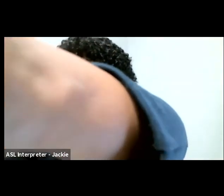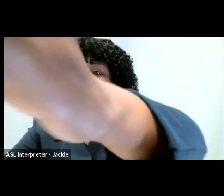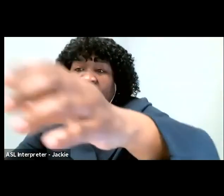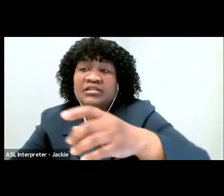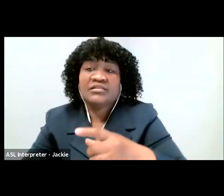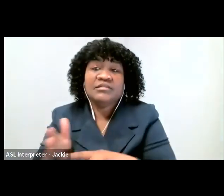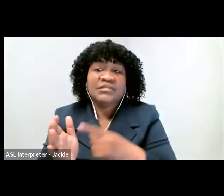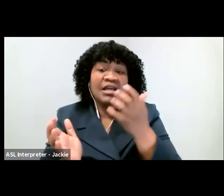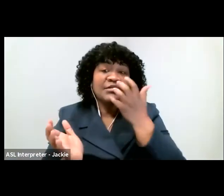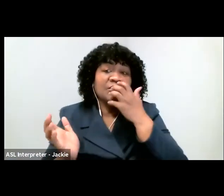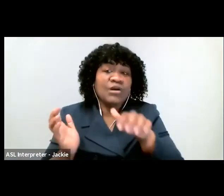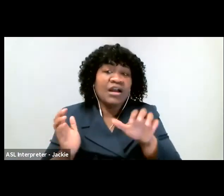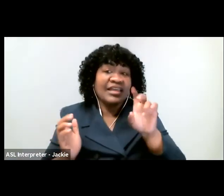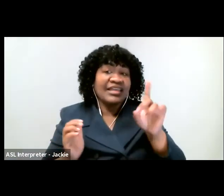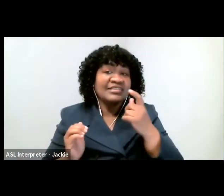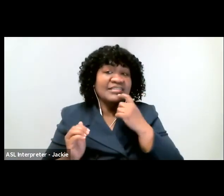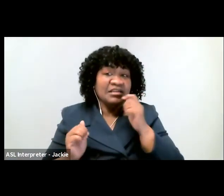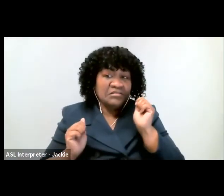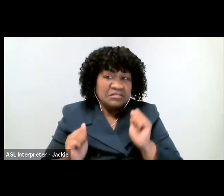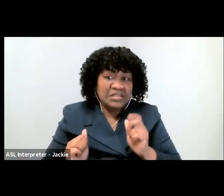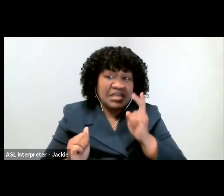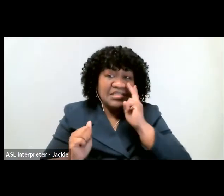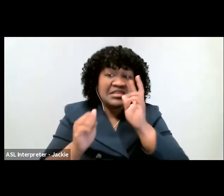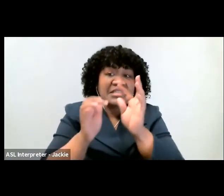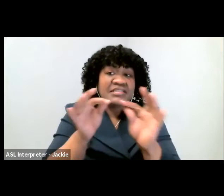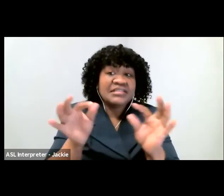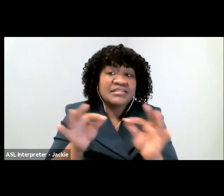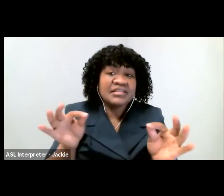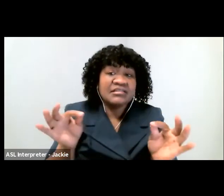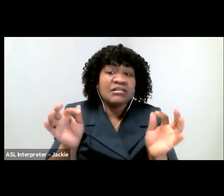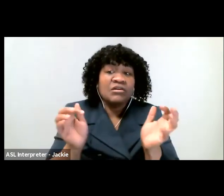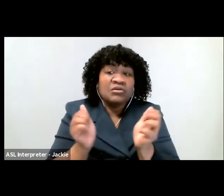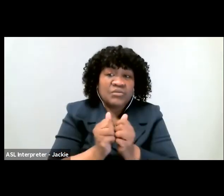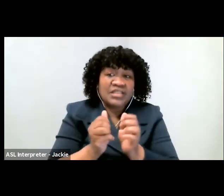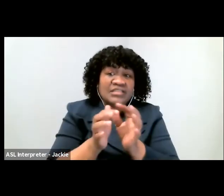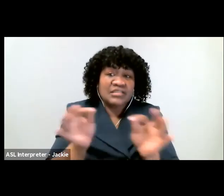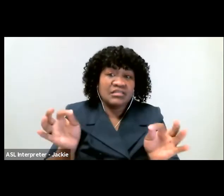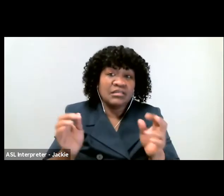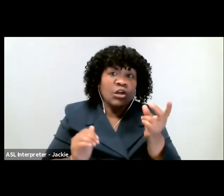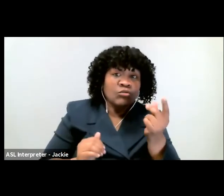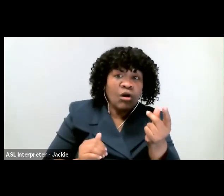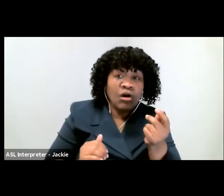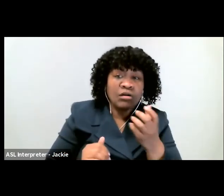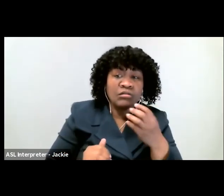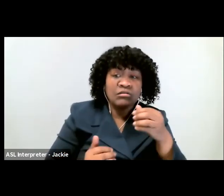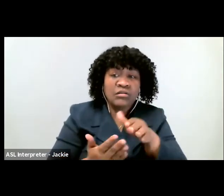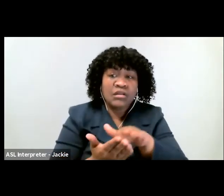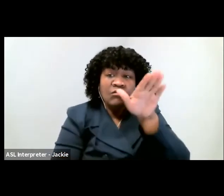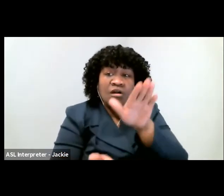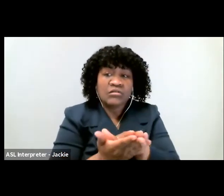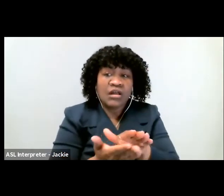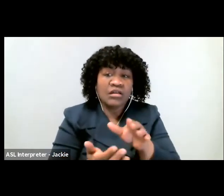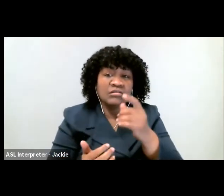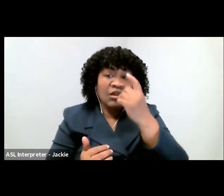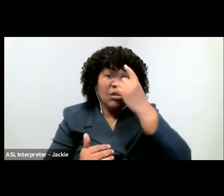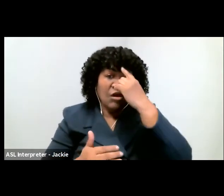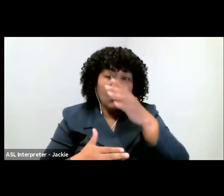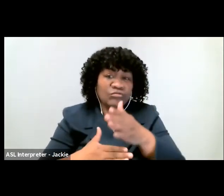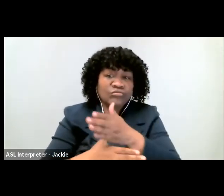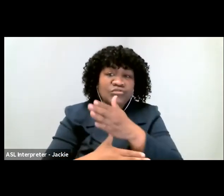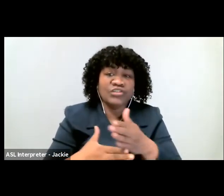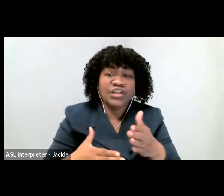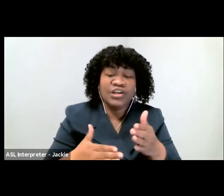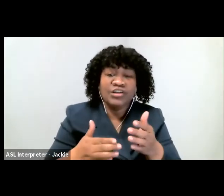that he could see sentences within sentences. Dogs and crocodiles were thought to share a language.